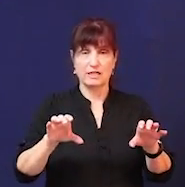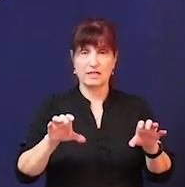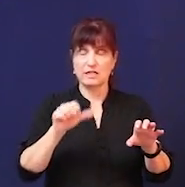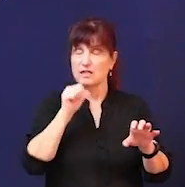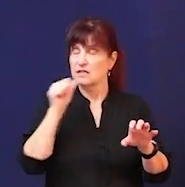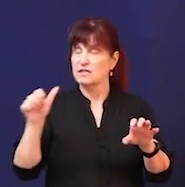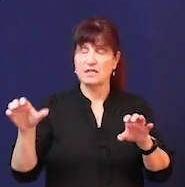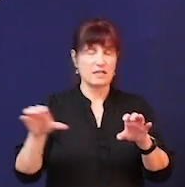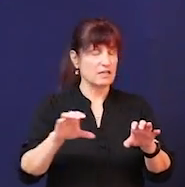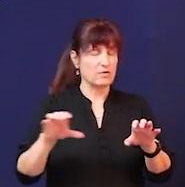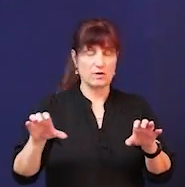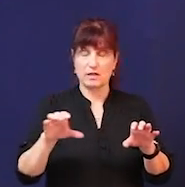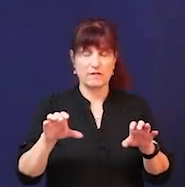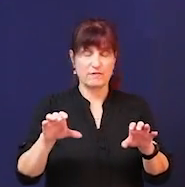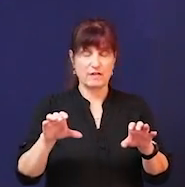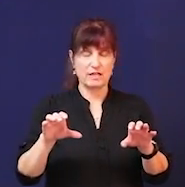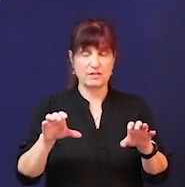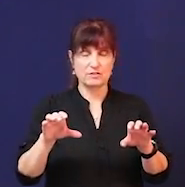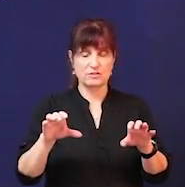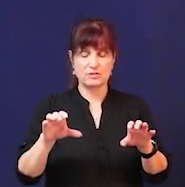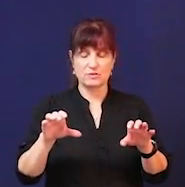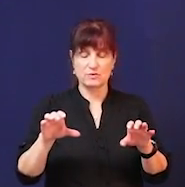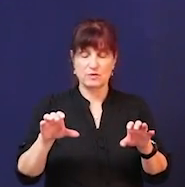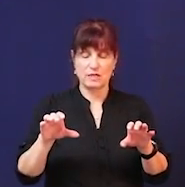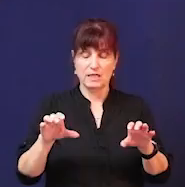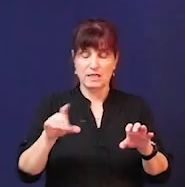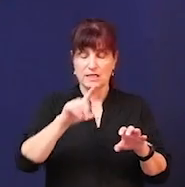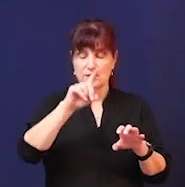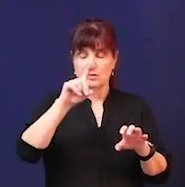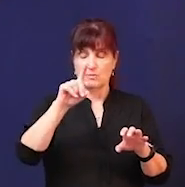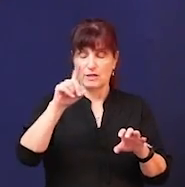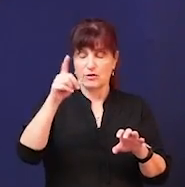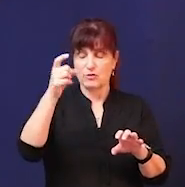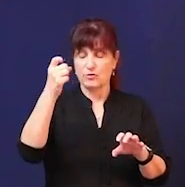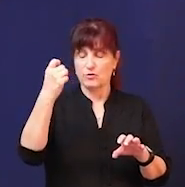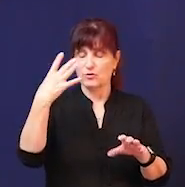I have done and in what I have failed to do.